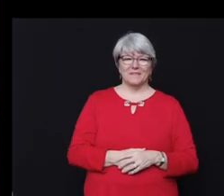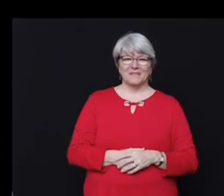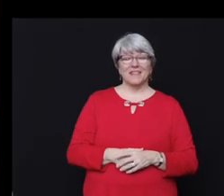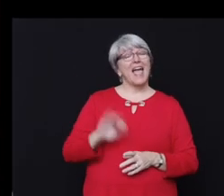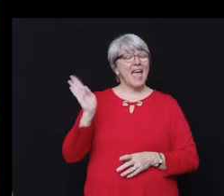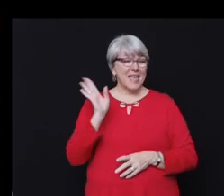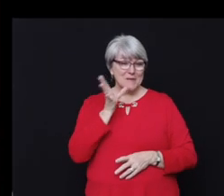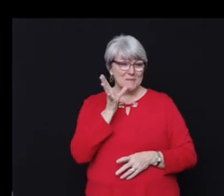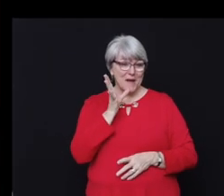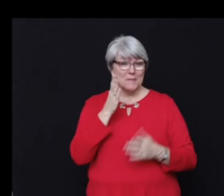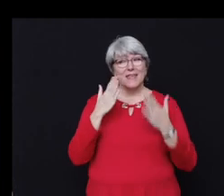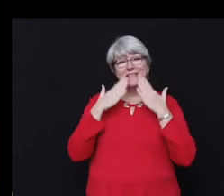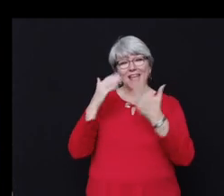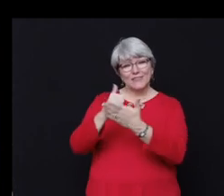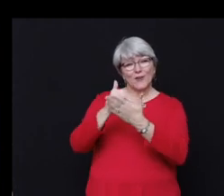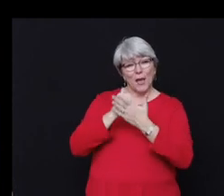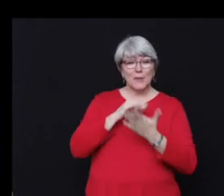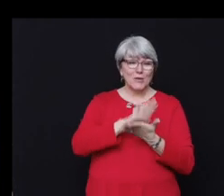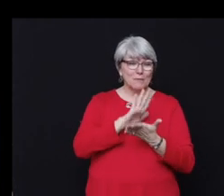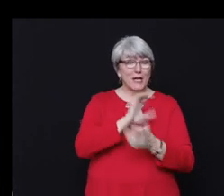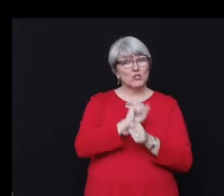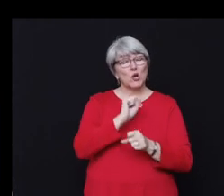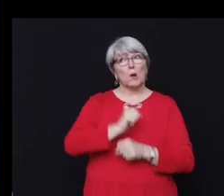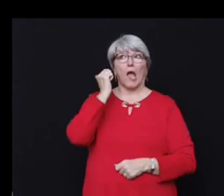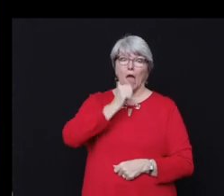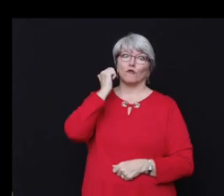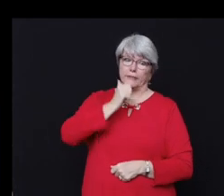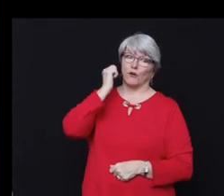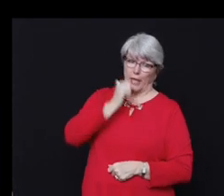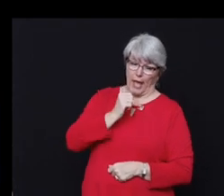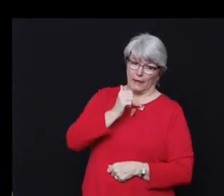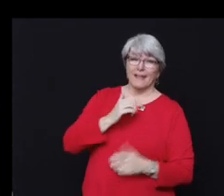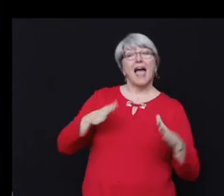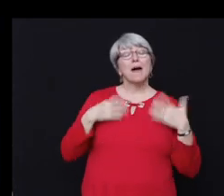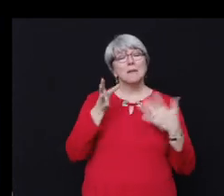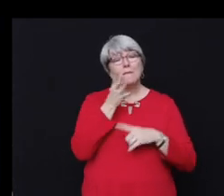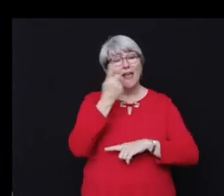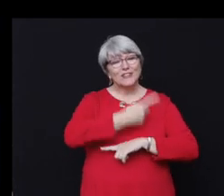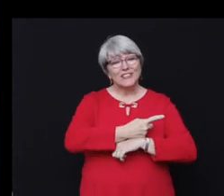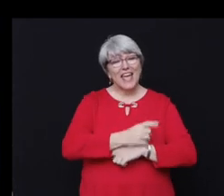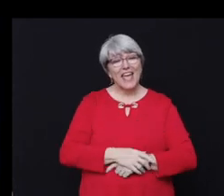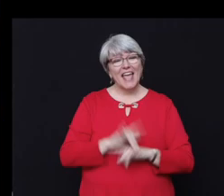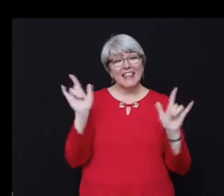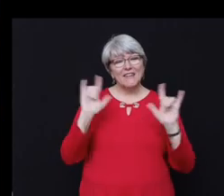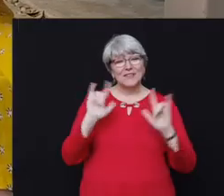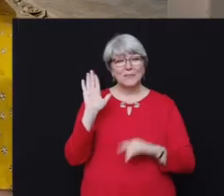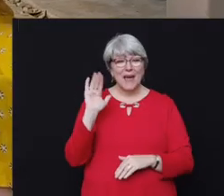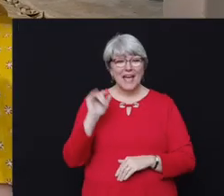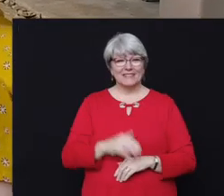Hey, Mom. Thanks for helping me out with schoolwork every single day. Happy Mother's Day. Love you.